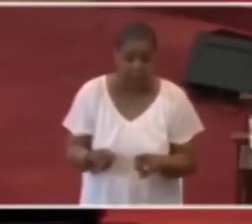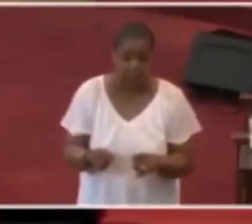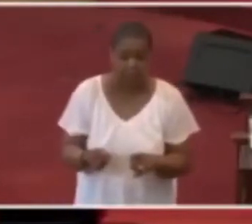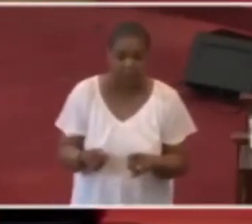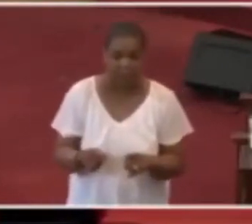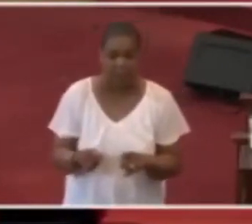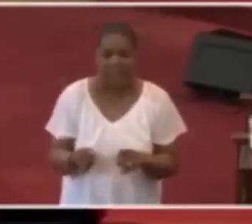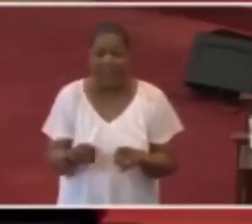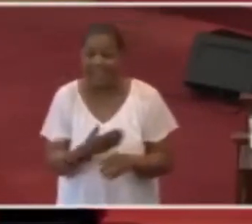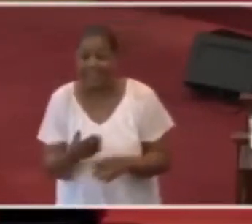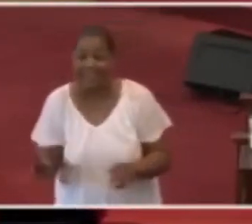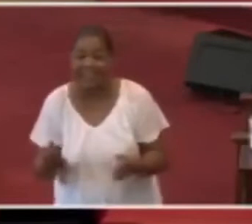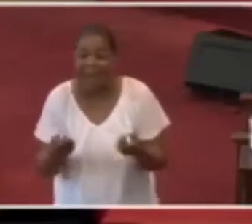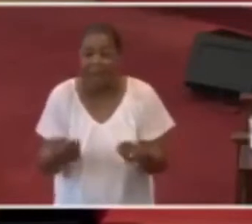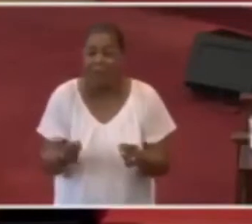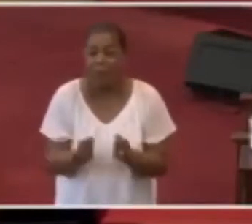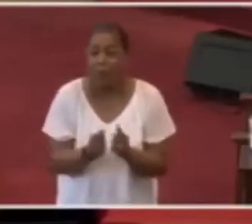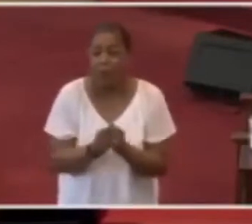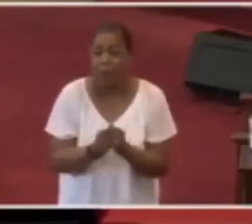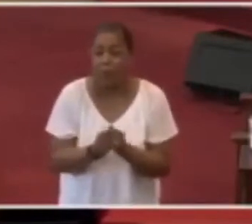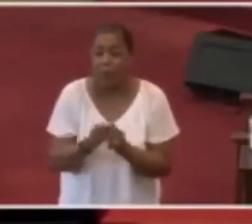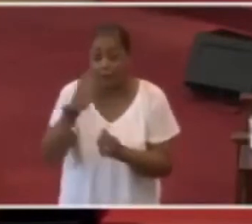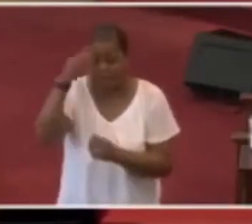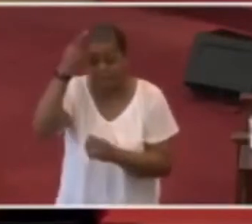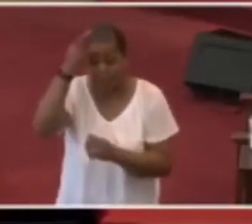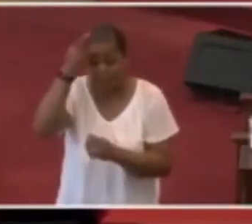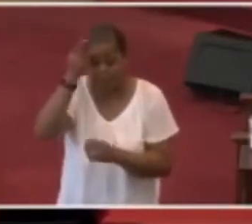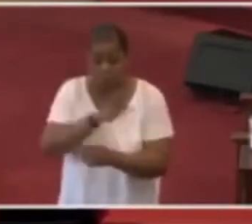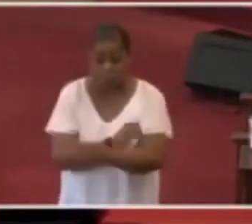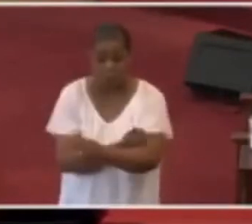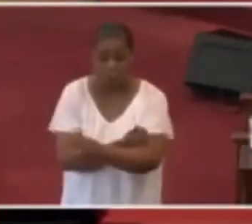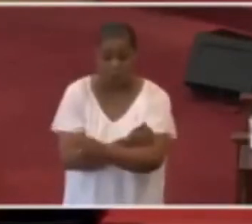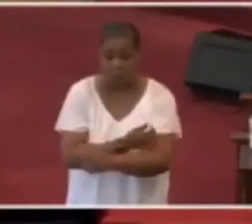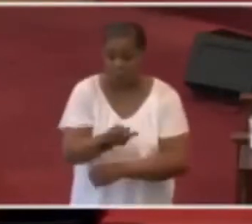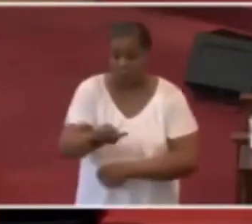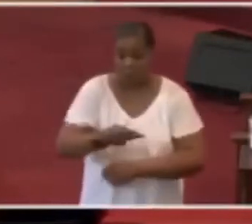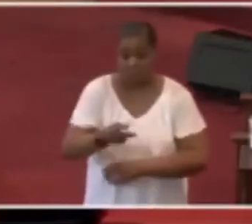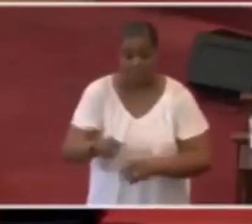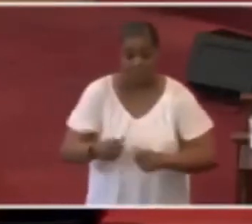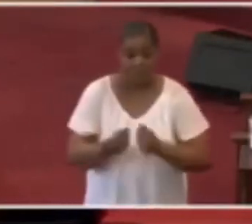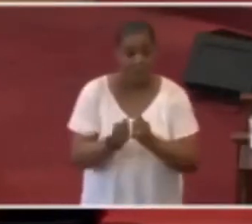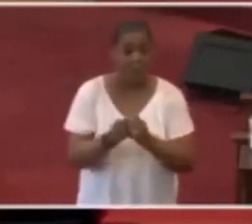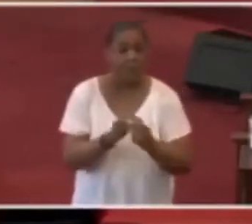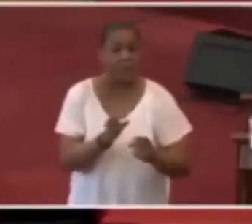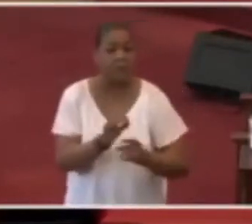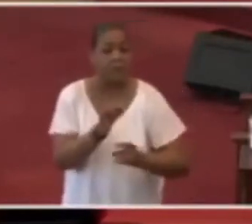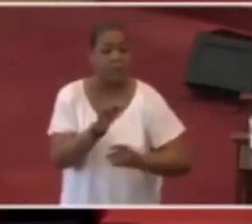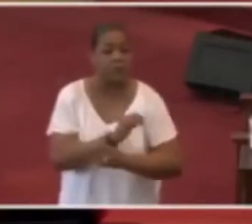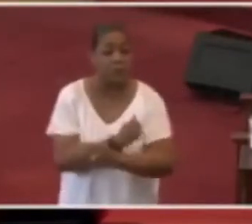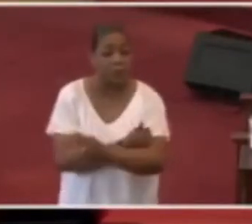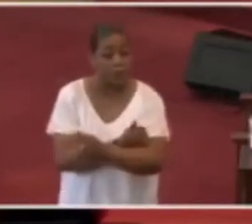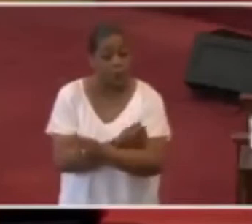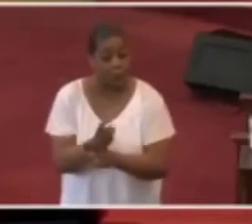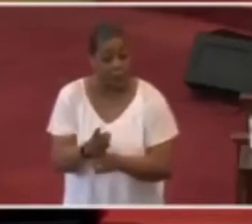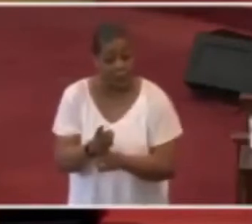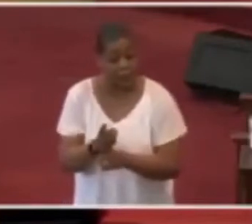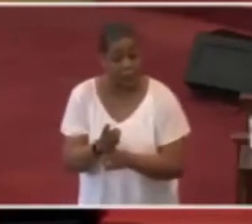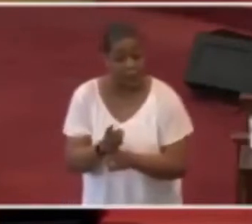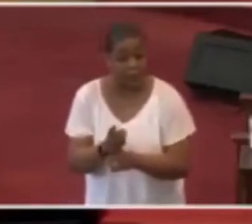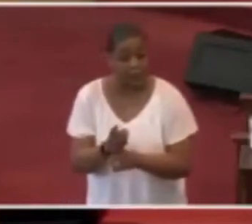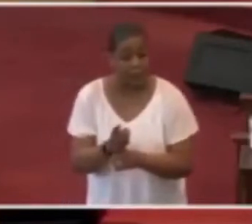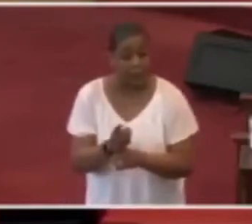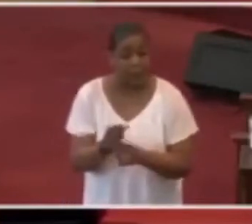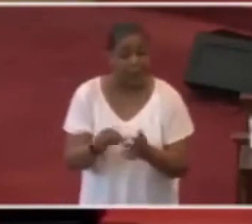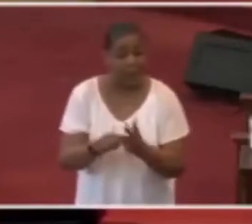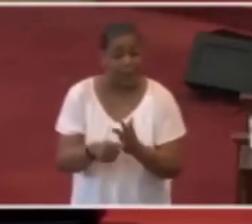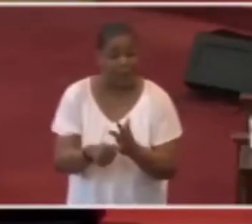a matter within the border of political authority. But you and I live every day with spiritual authority, don't we? And what